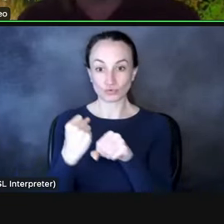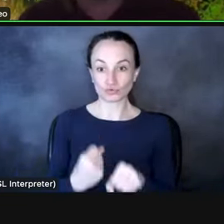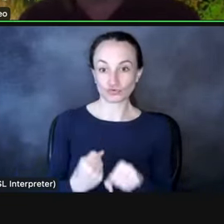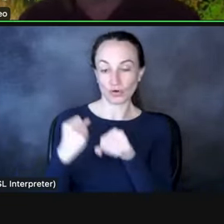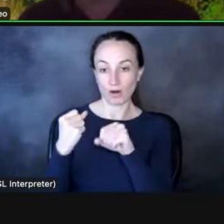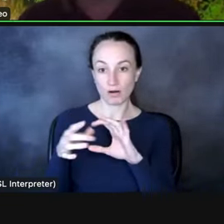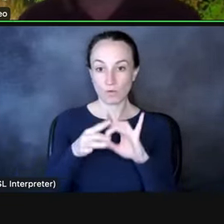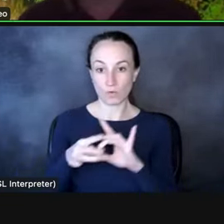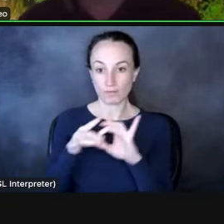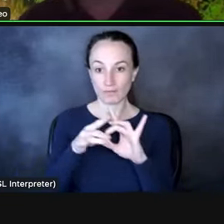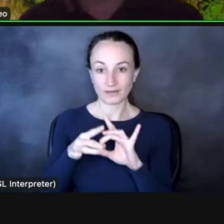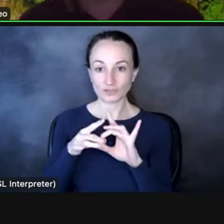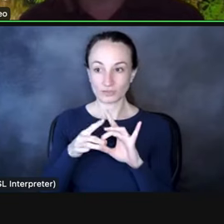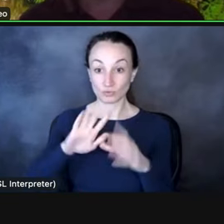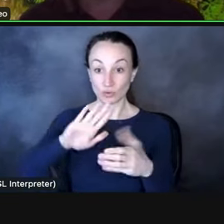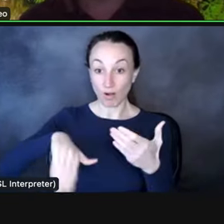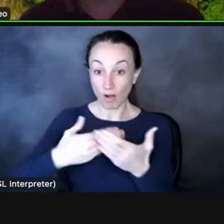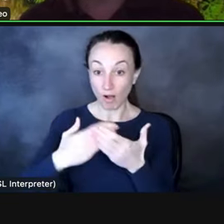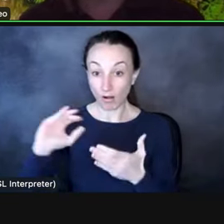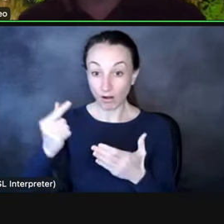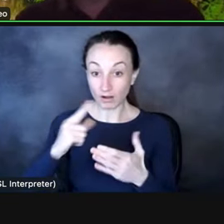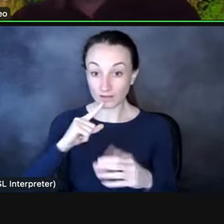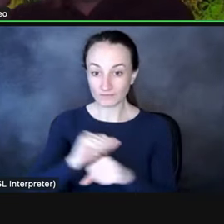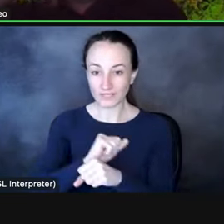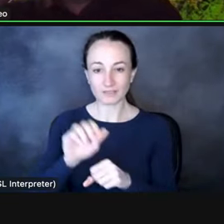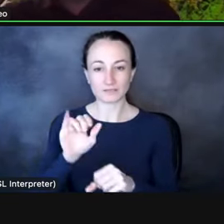to be somewhat surprising.